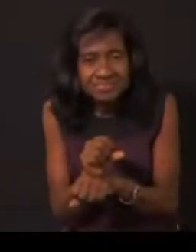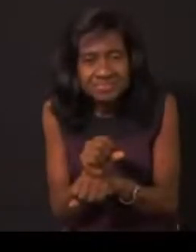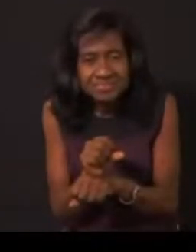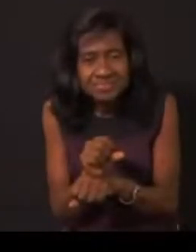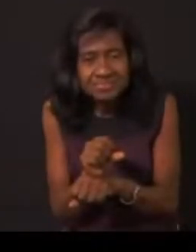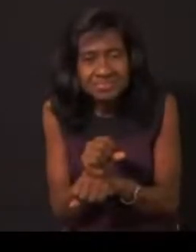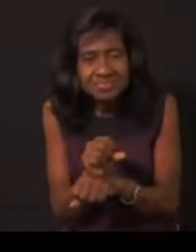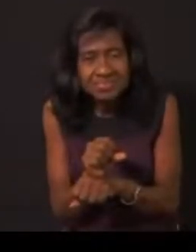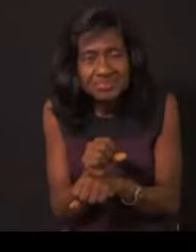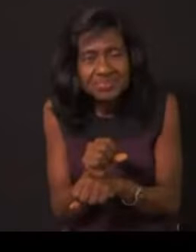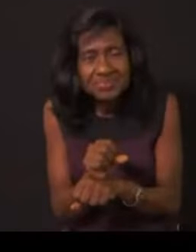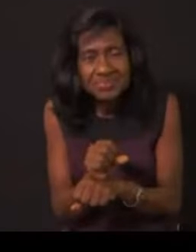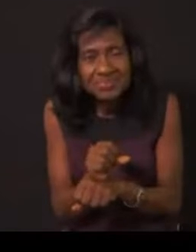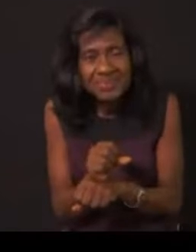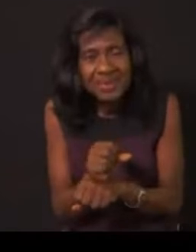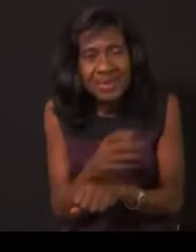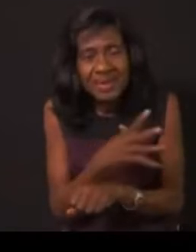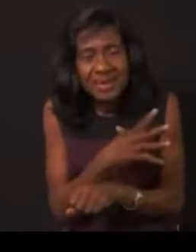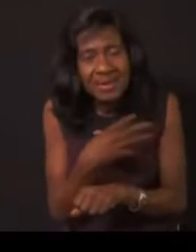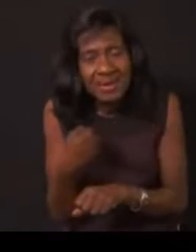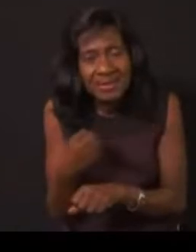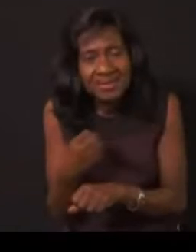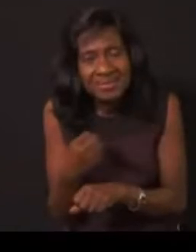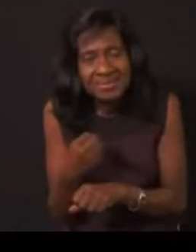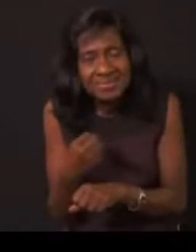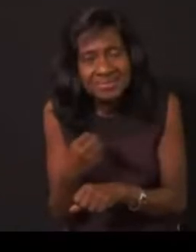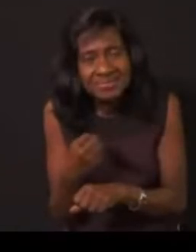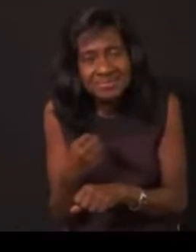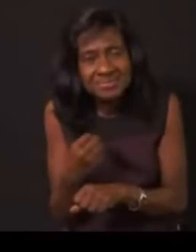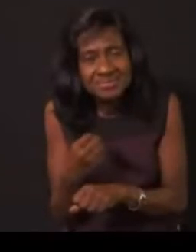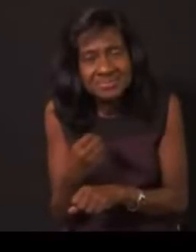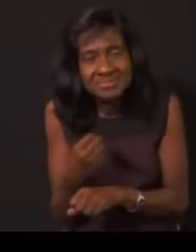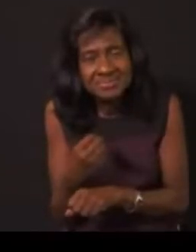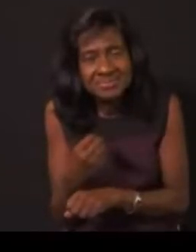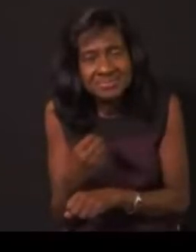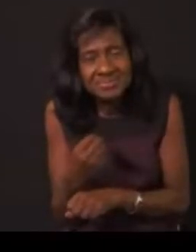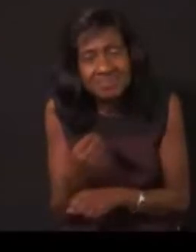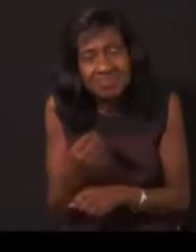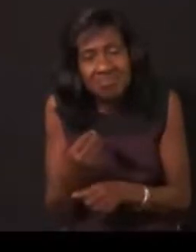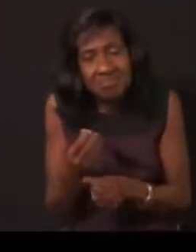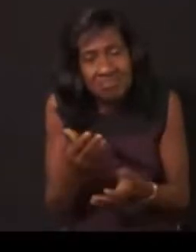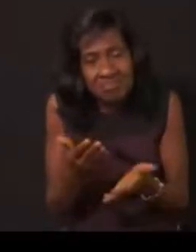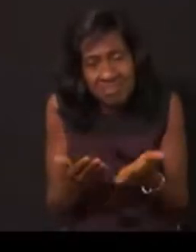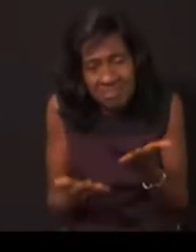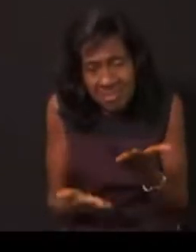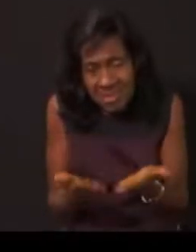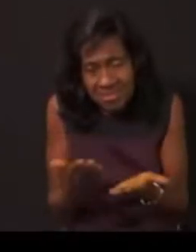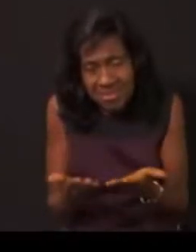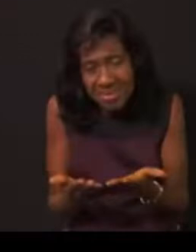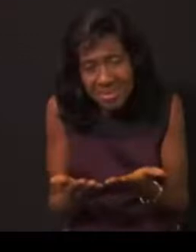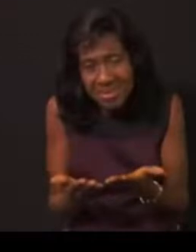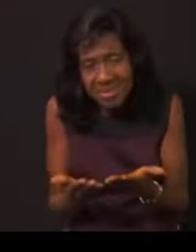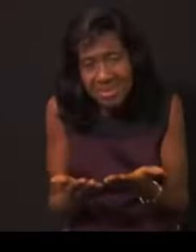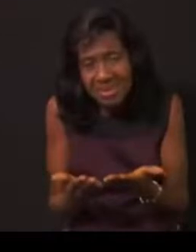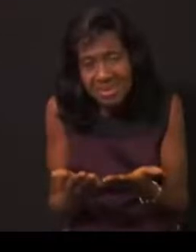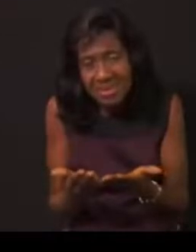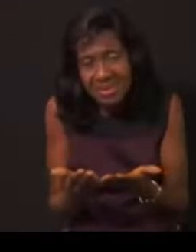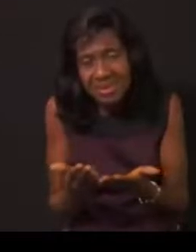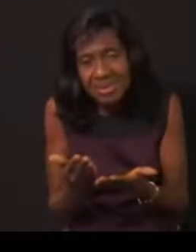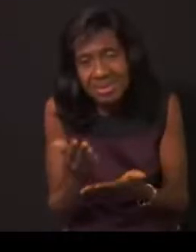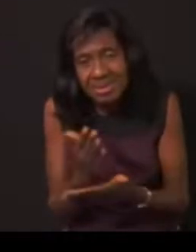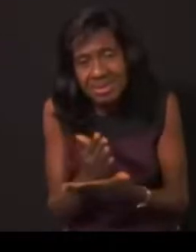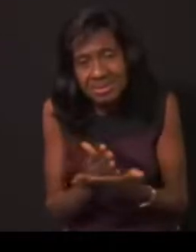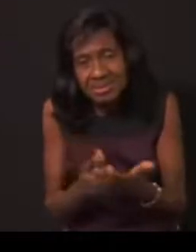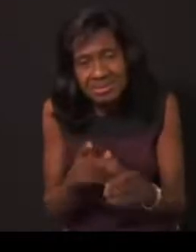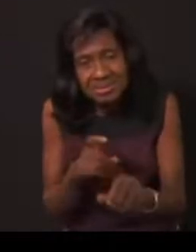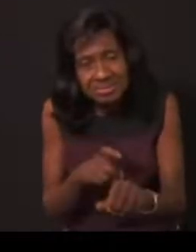to, it's because they have so much other things to do. Why there may have been situations where the